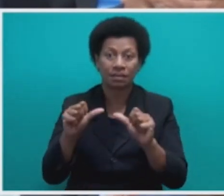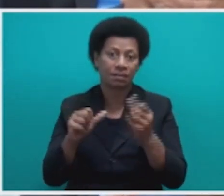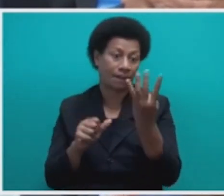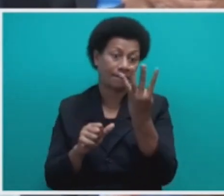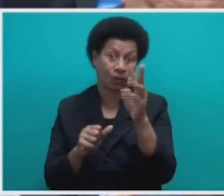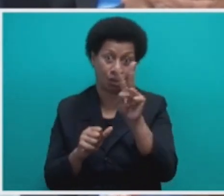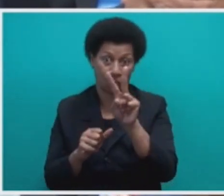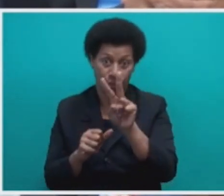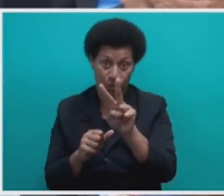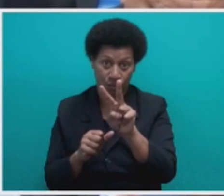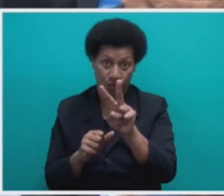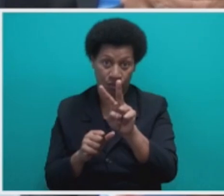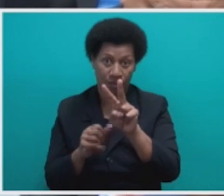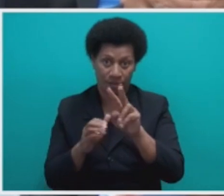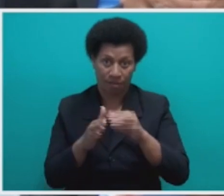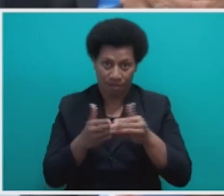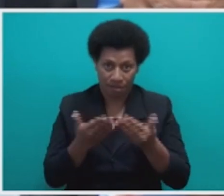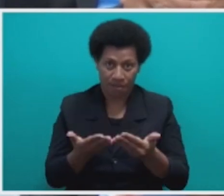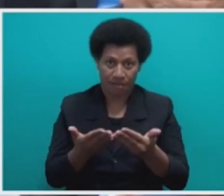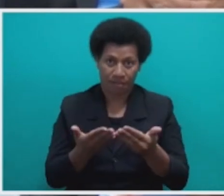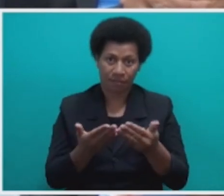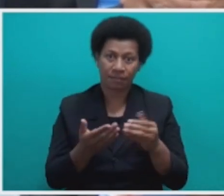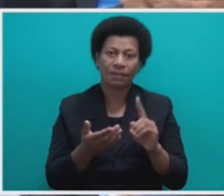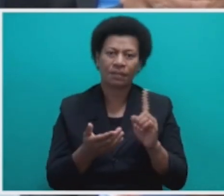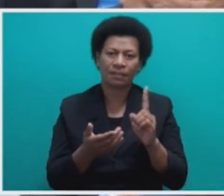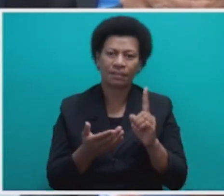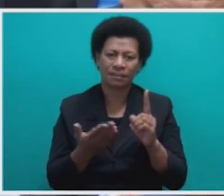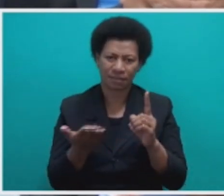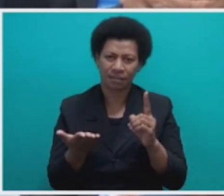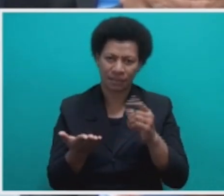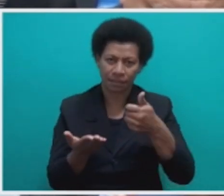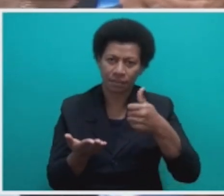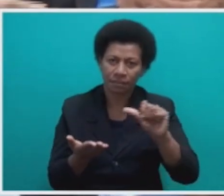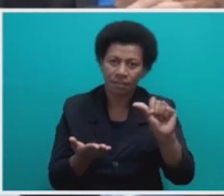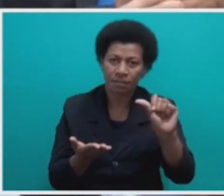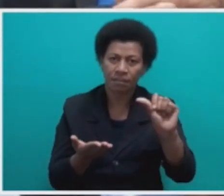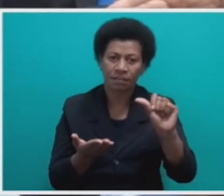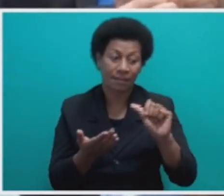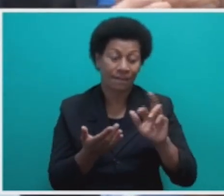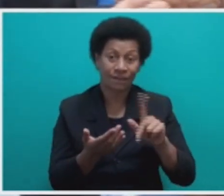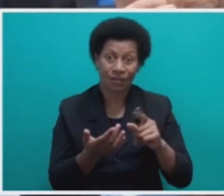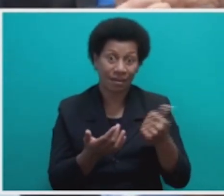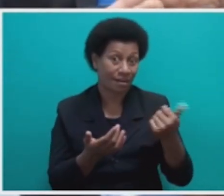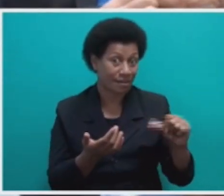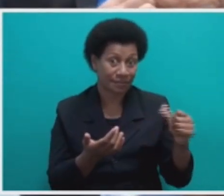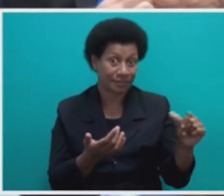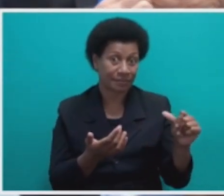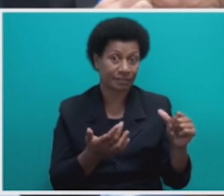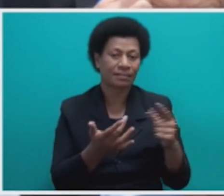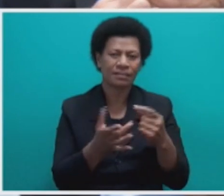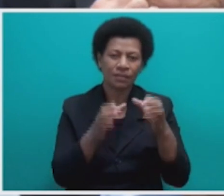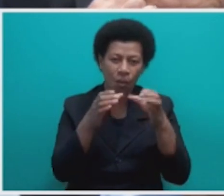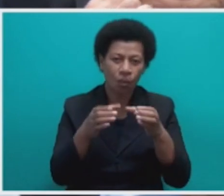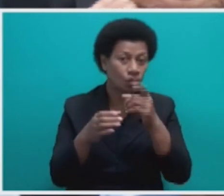42% is still applicable for anything which includes whole